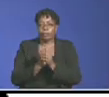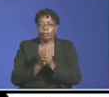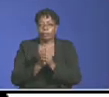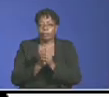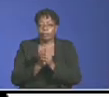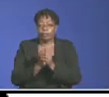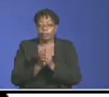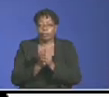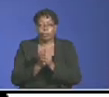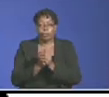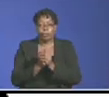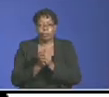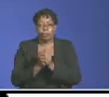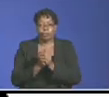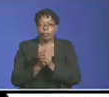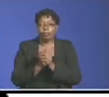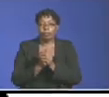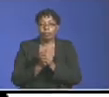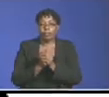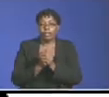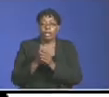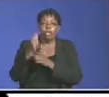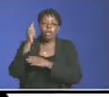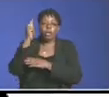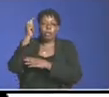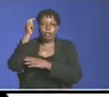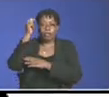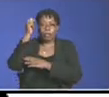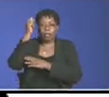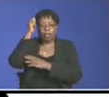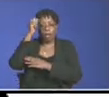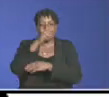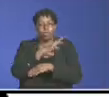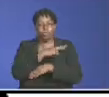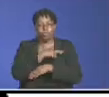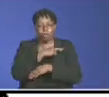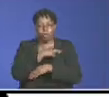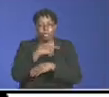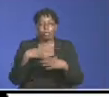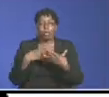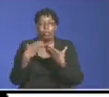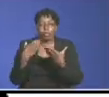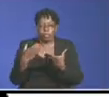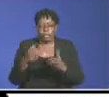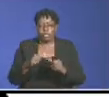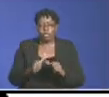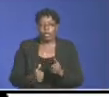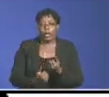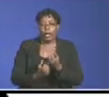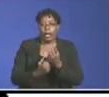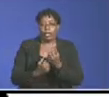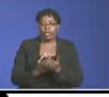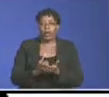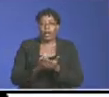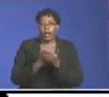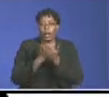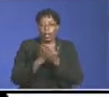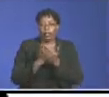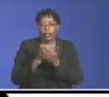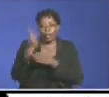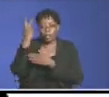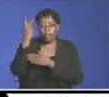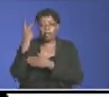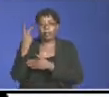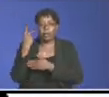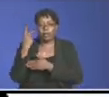While a member of parliament for Bain and Grantstown, Travis Robinson, continuing to fulfill his commitment of assisting parents in his constituency prepare